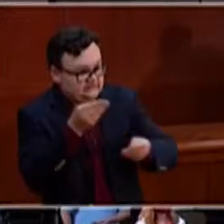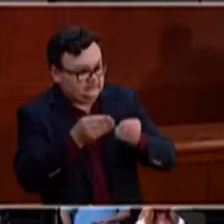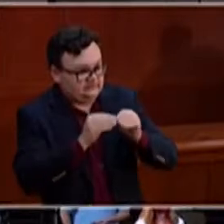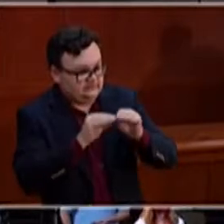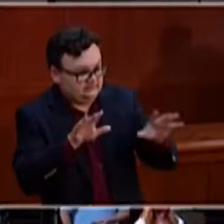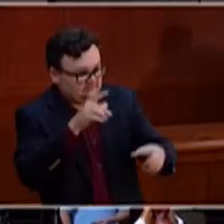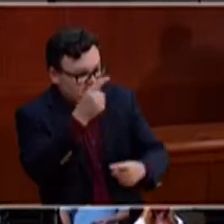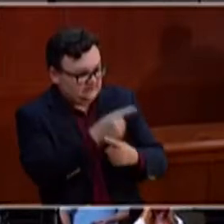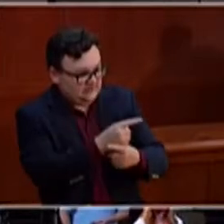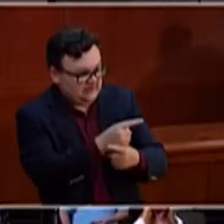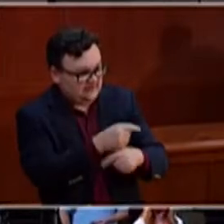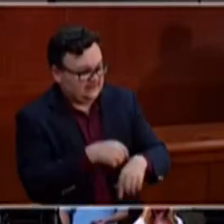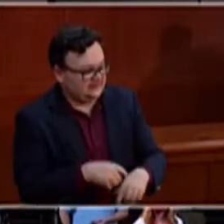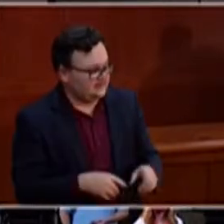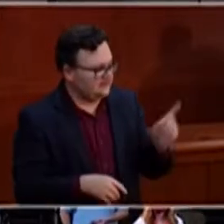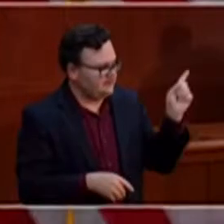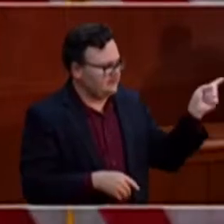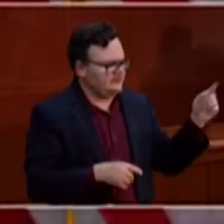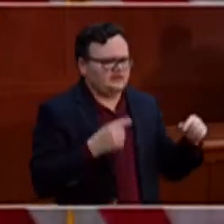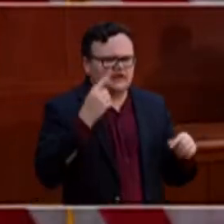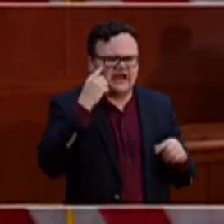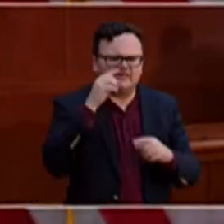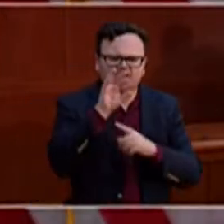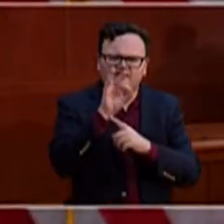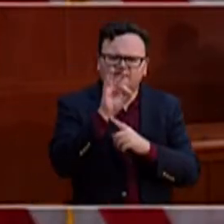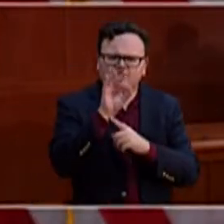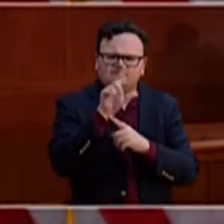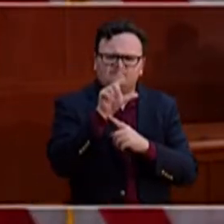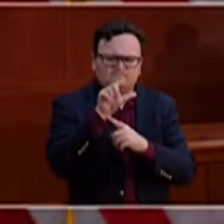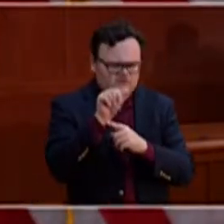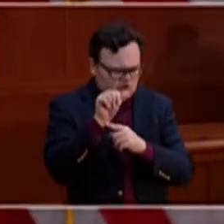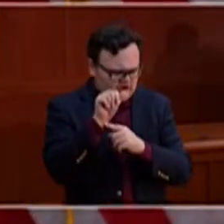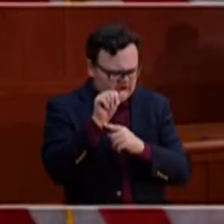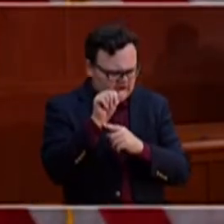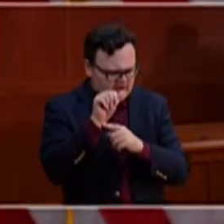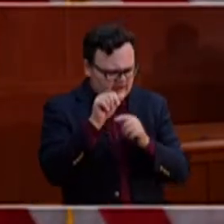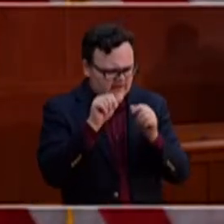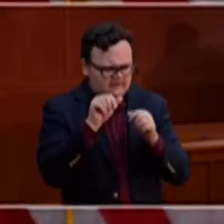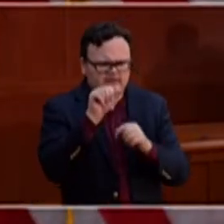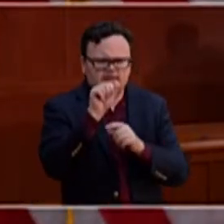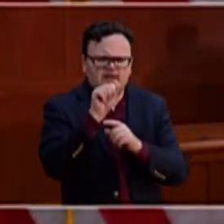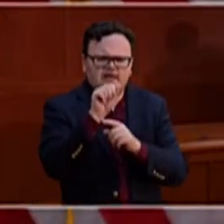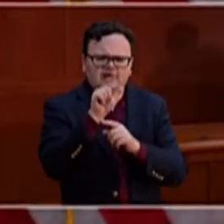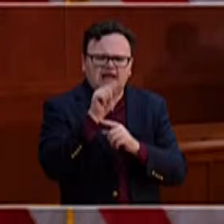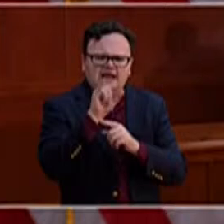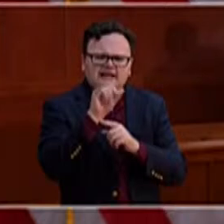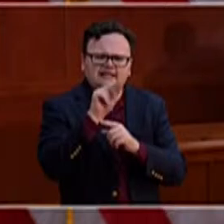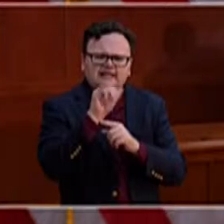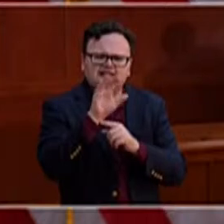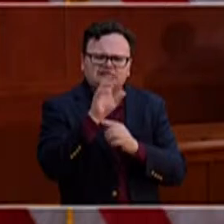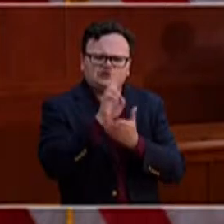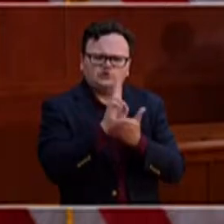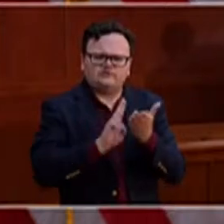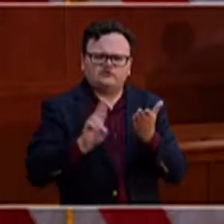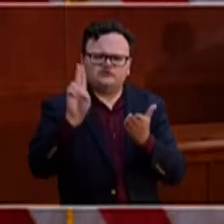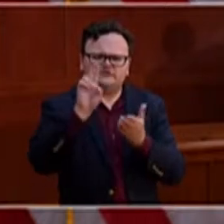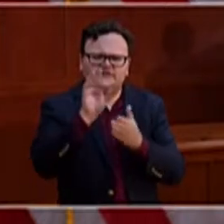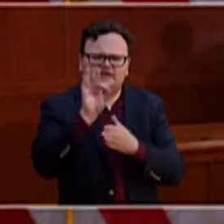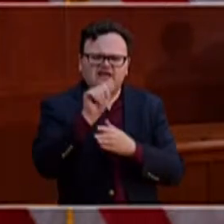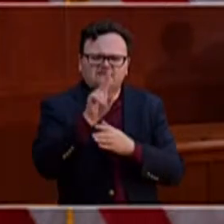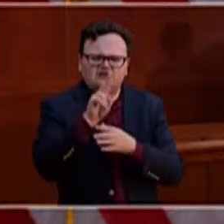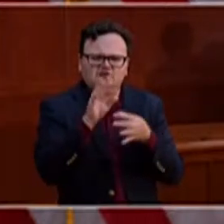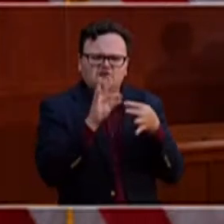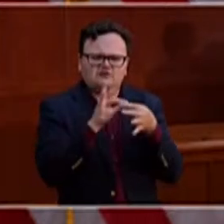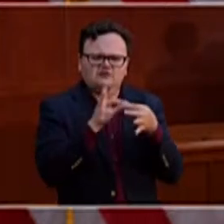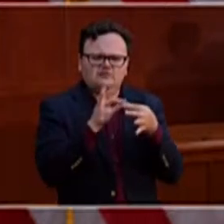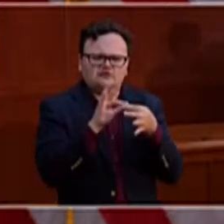Well, there was, I think Florida Atlantic or someone put something out today about how they think that this is the kind of the